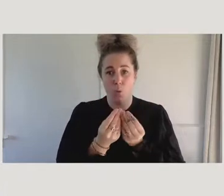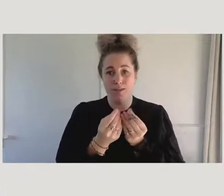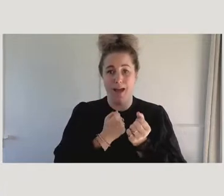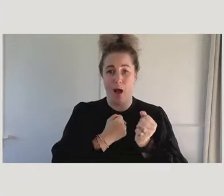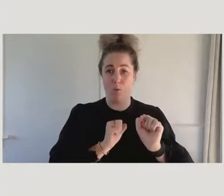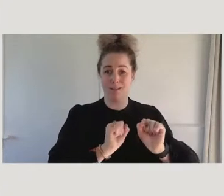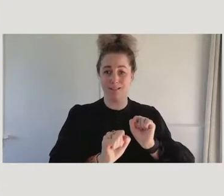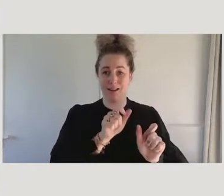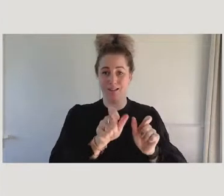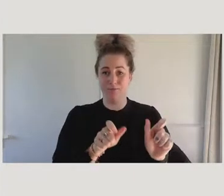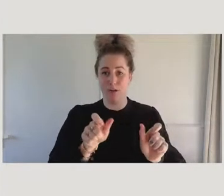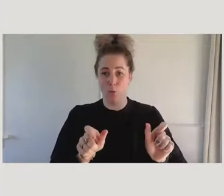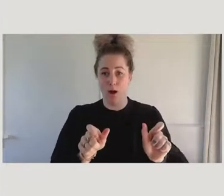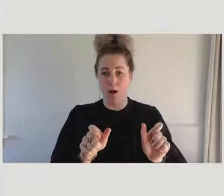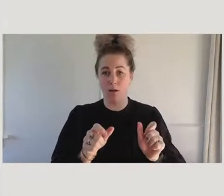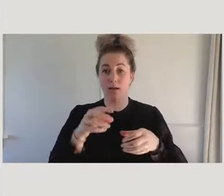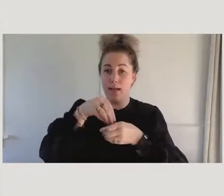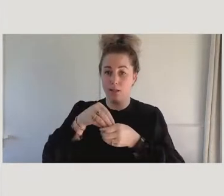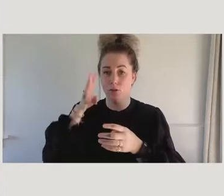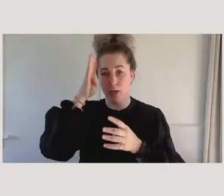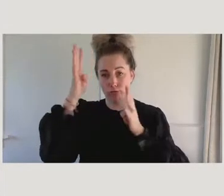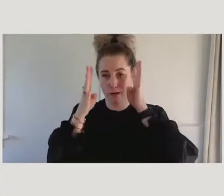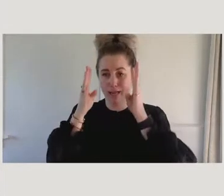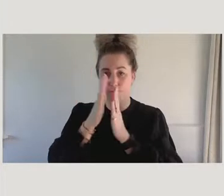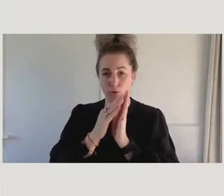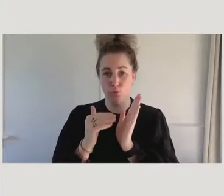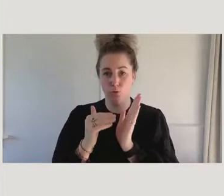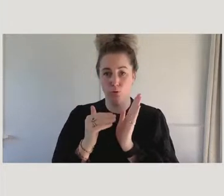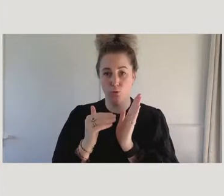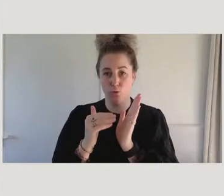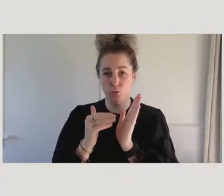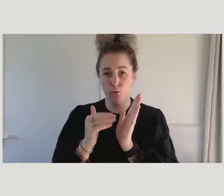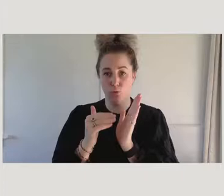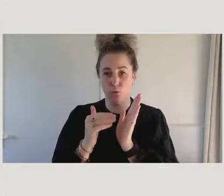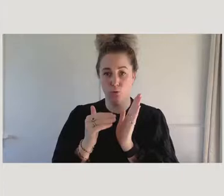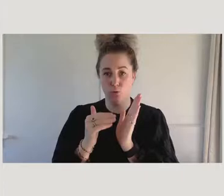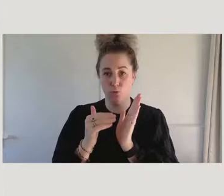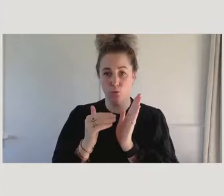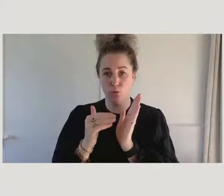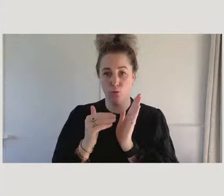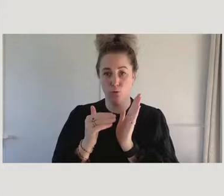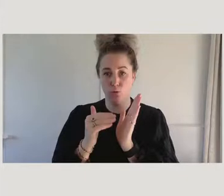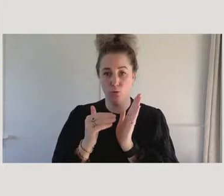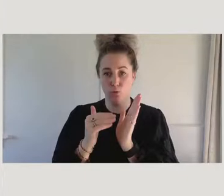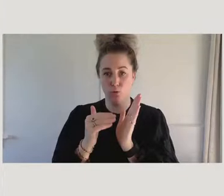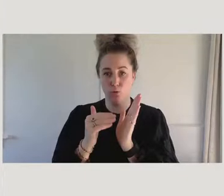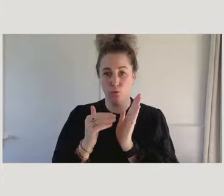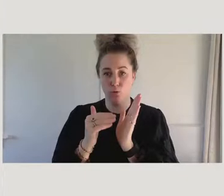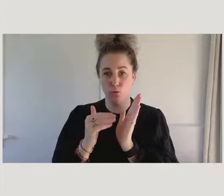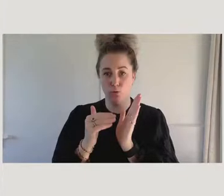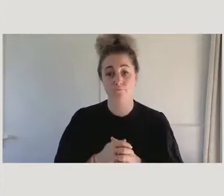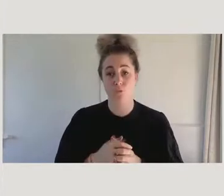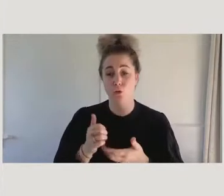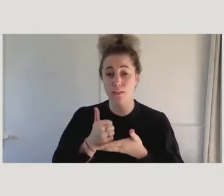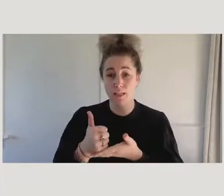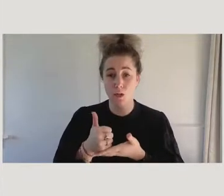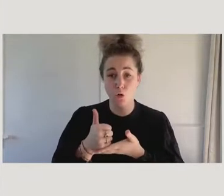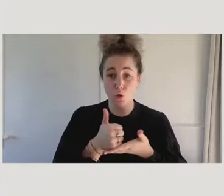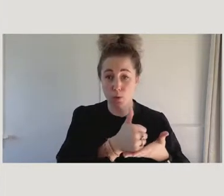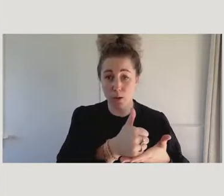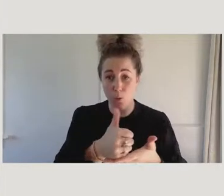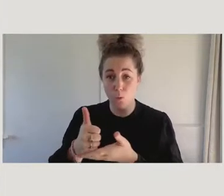fenua in Creative New Zealand which was important so uh Dana Koto carto and Moana